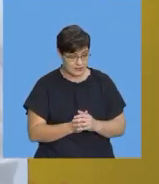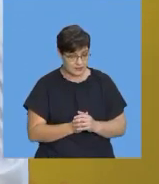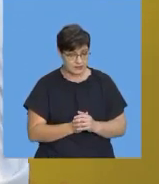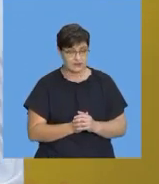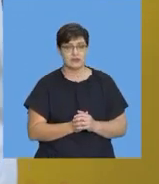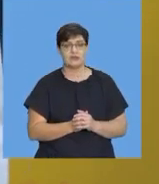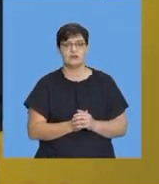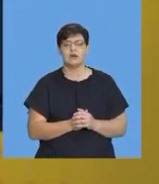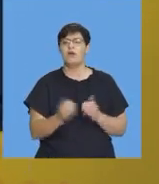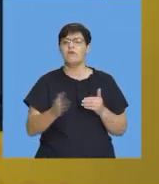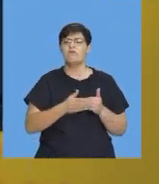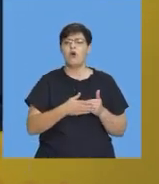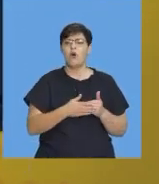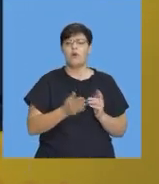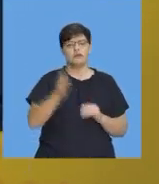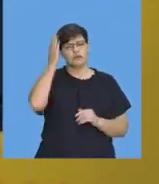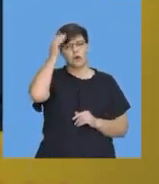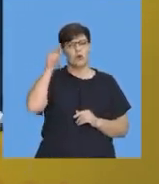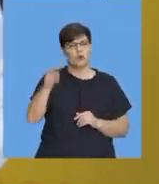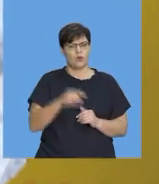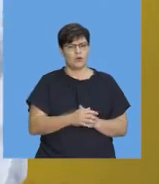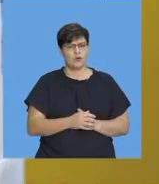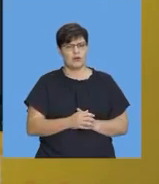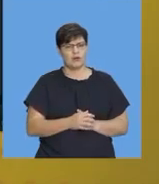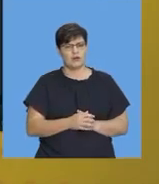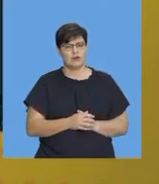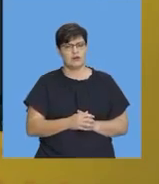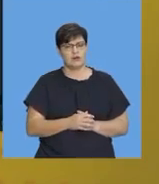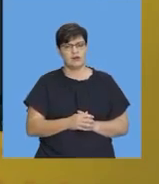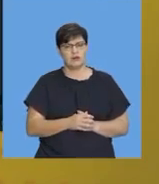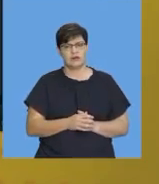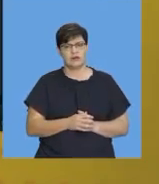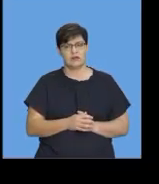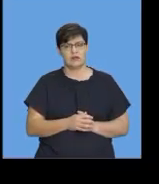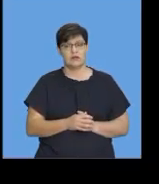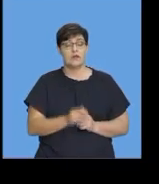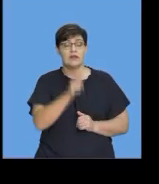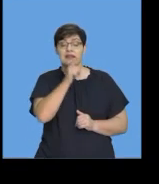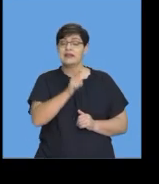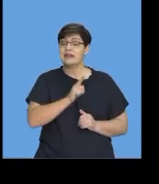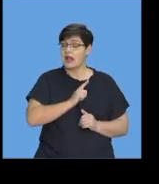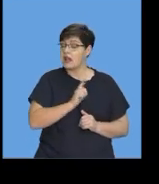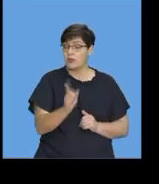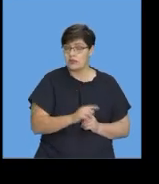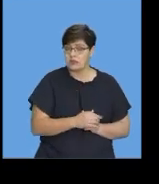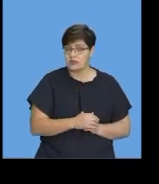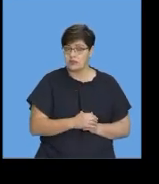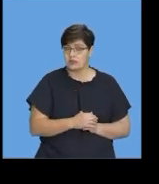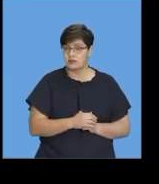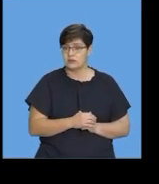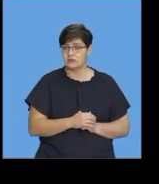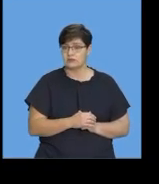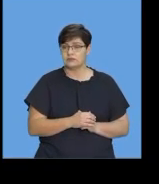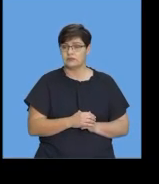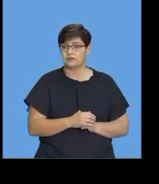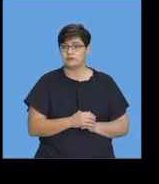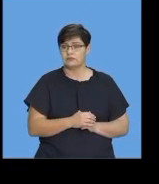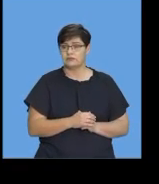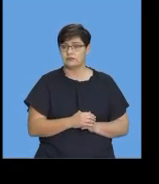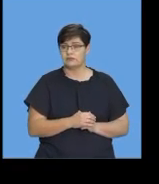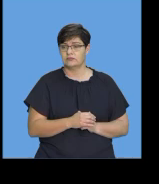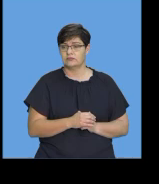Right. What else do we know about this year? We are also told in the question that